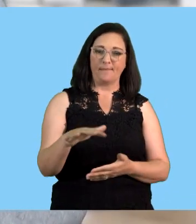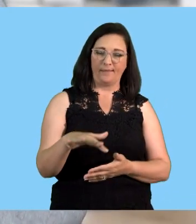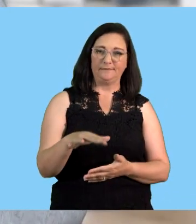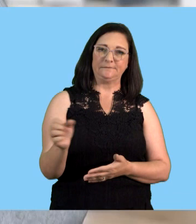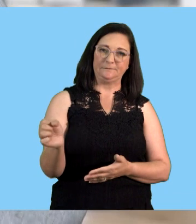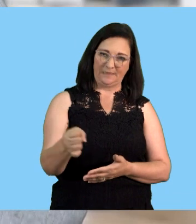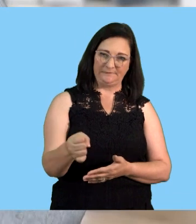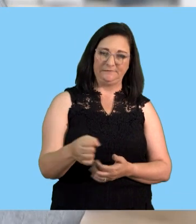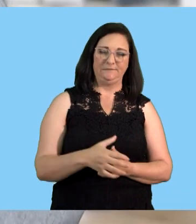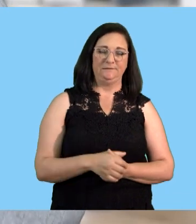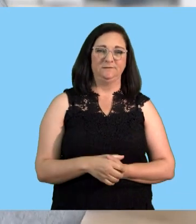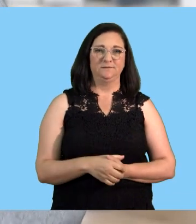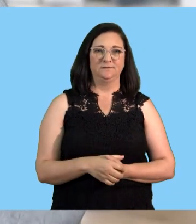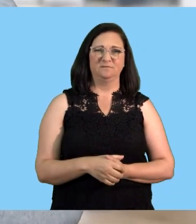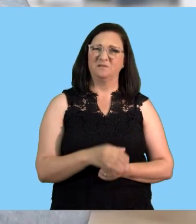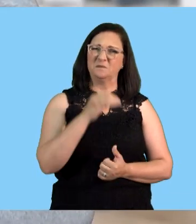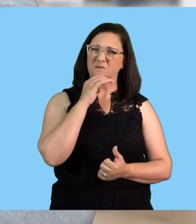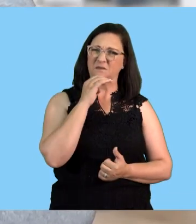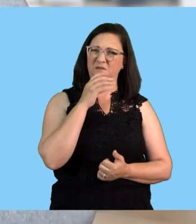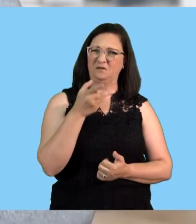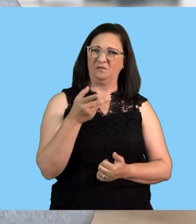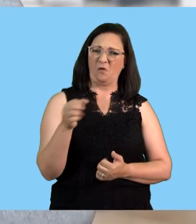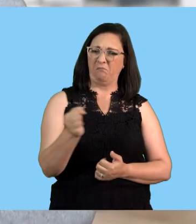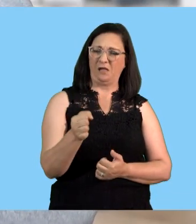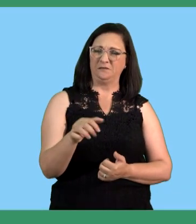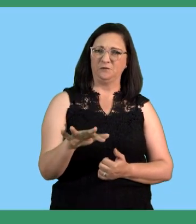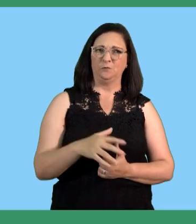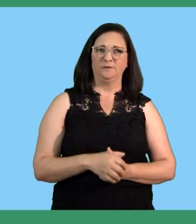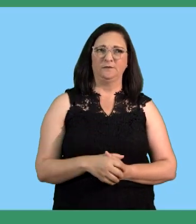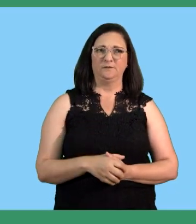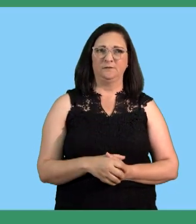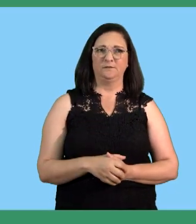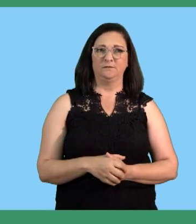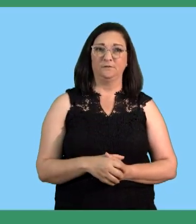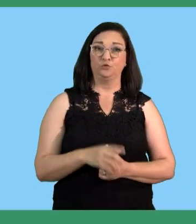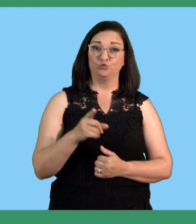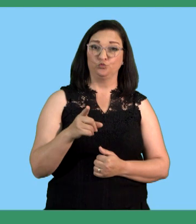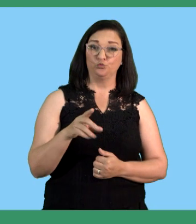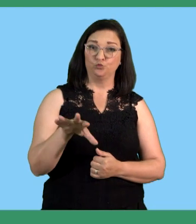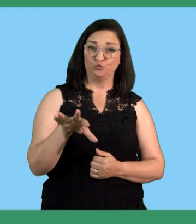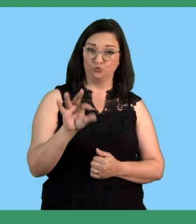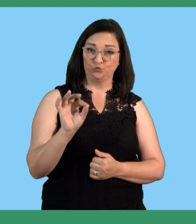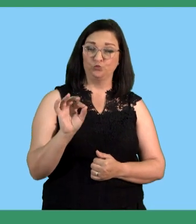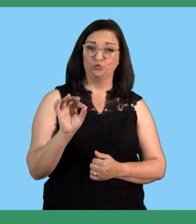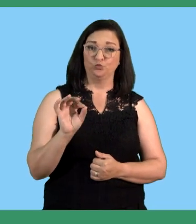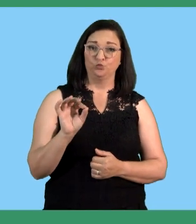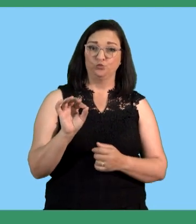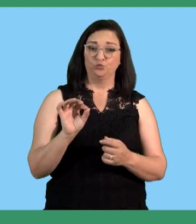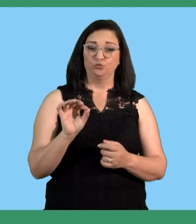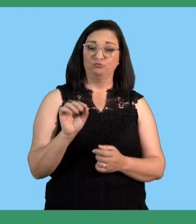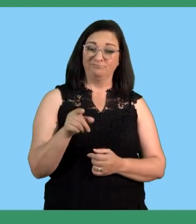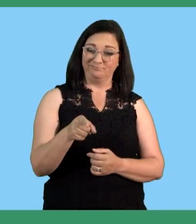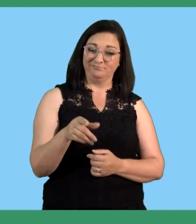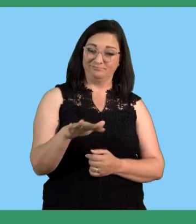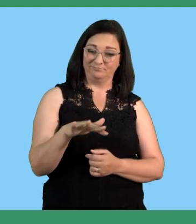new employee, you need to be placed. So what is the meaning of placement? It says here, selected candidates are placed where